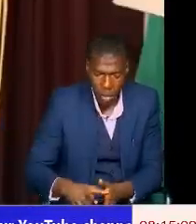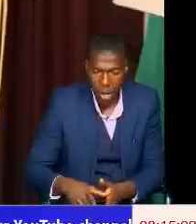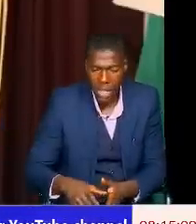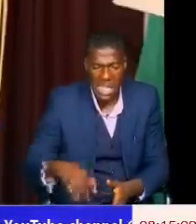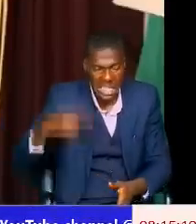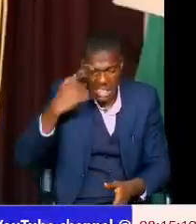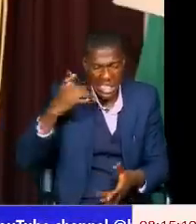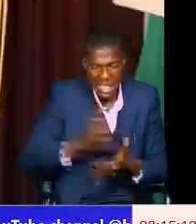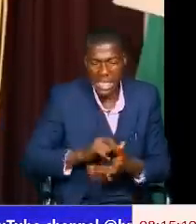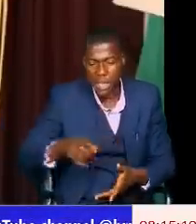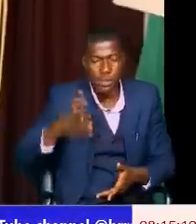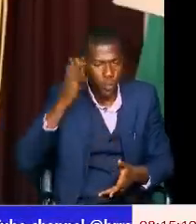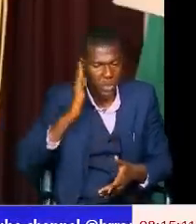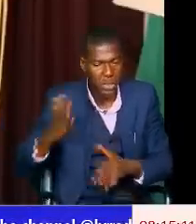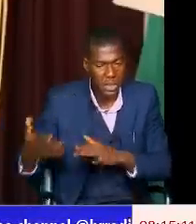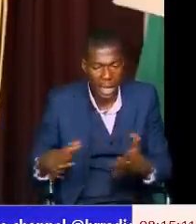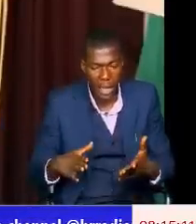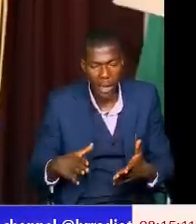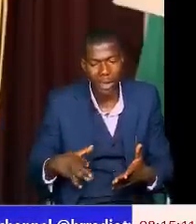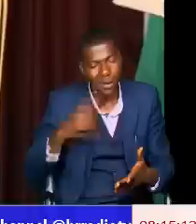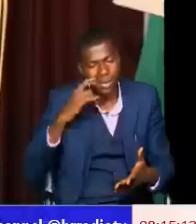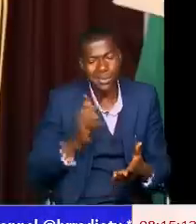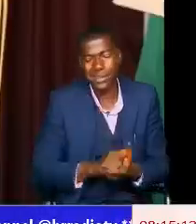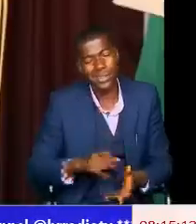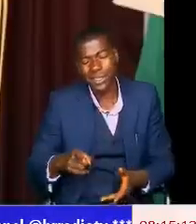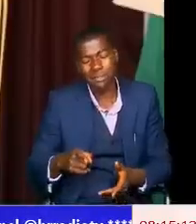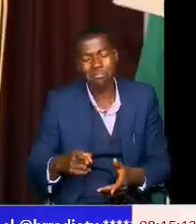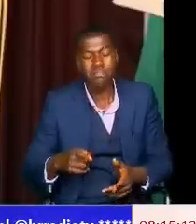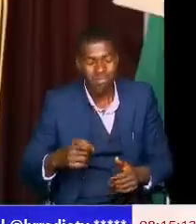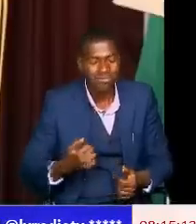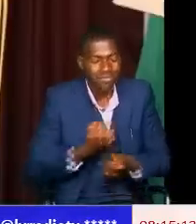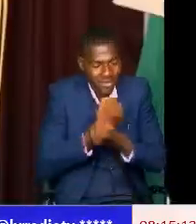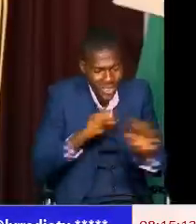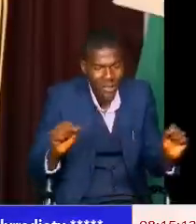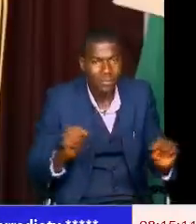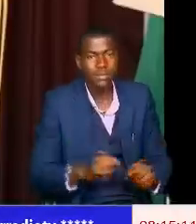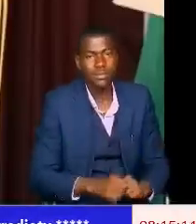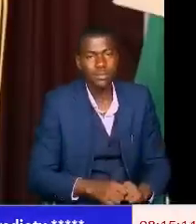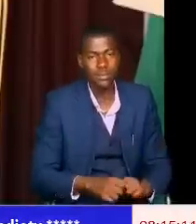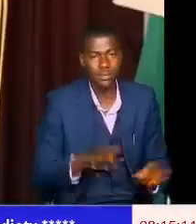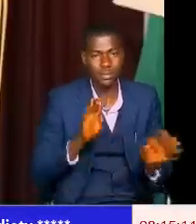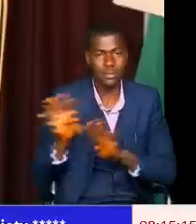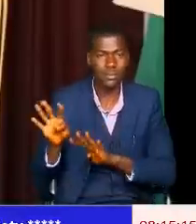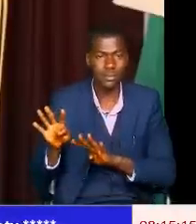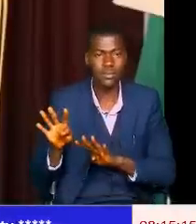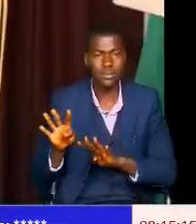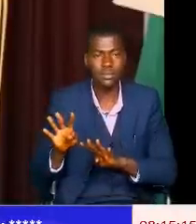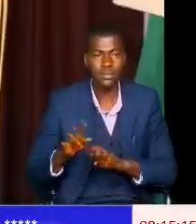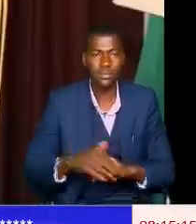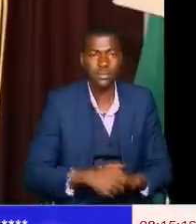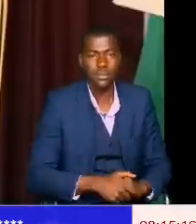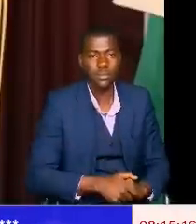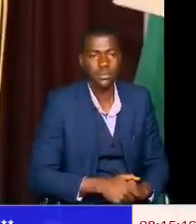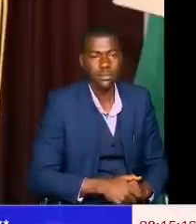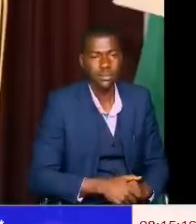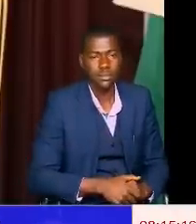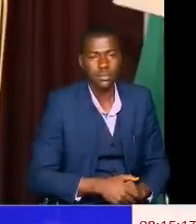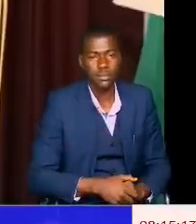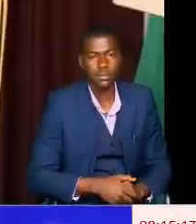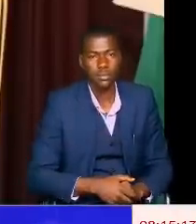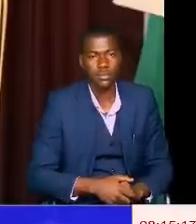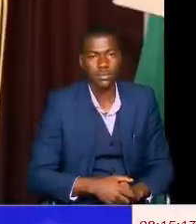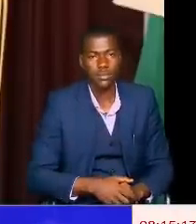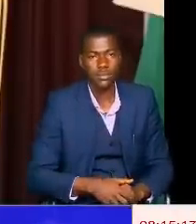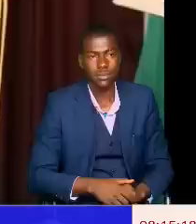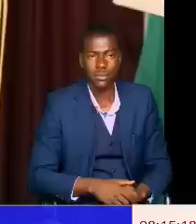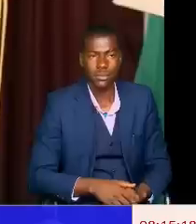fasting and prayers. You say you won't kill him for inside helicopter. Unless God know the, unless God they sleep.